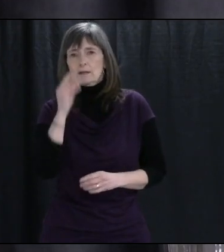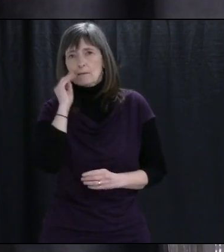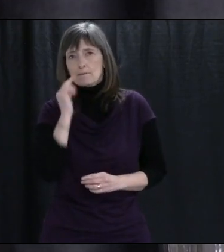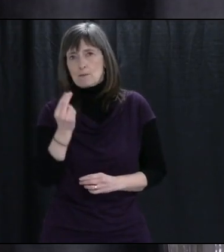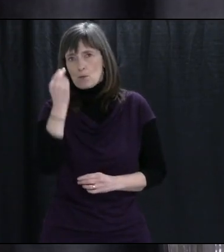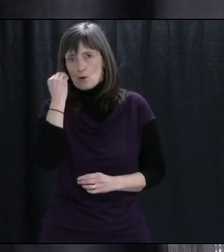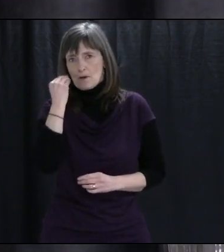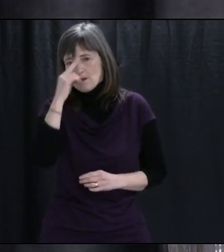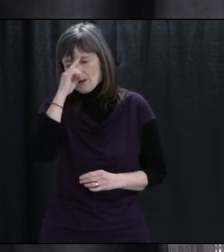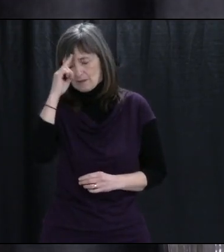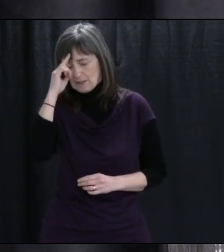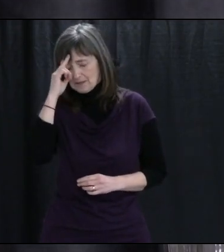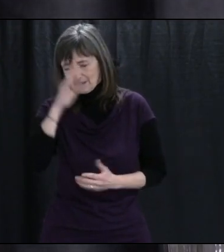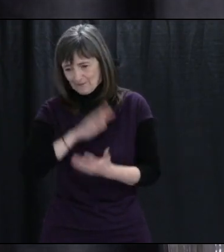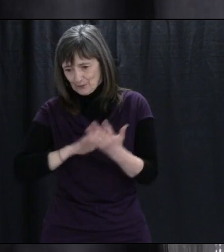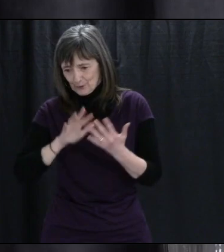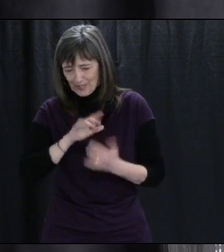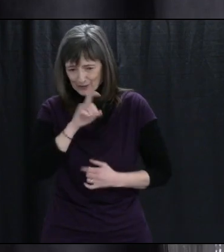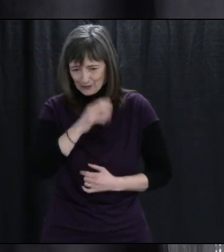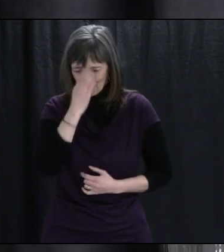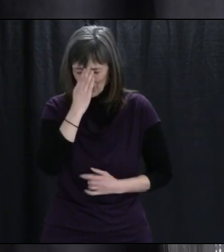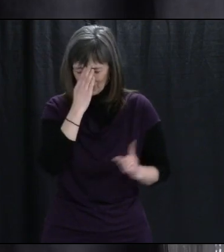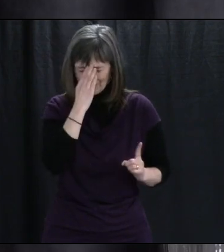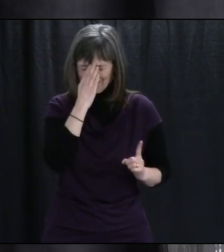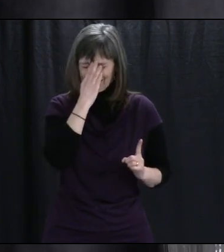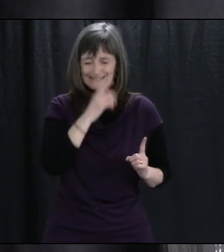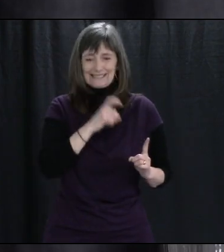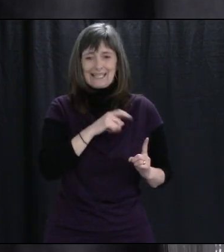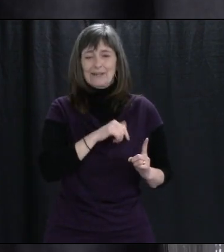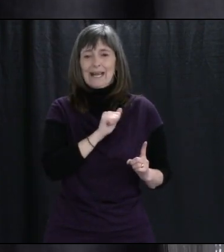has caused. I should know. I've actually been to the place.